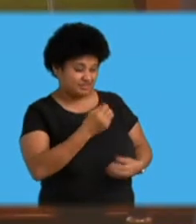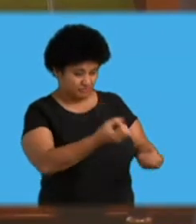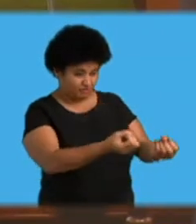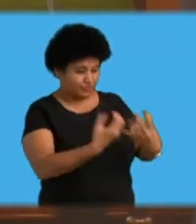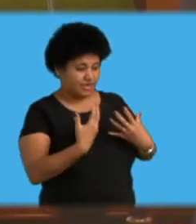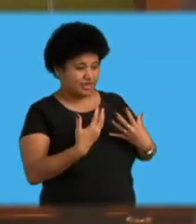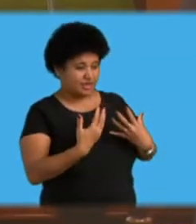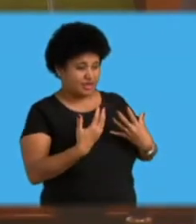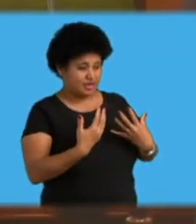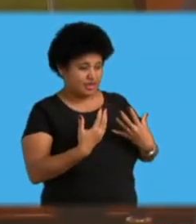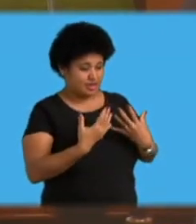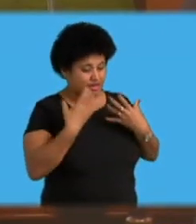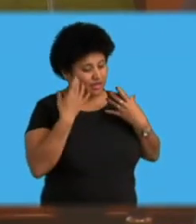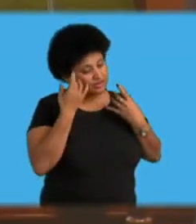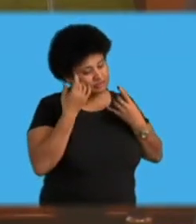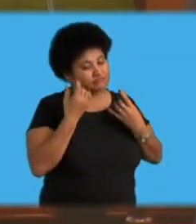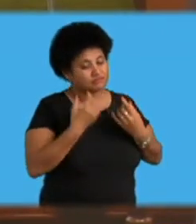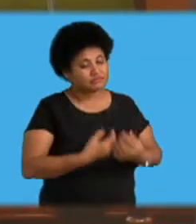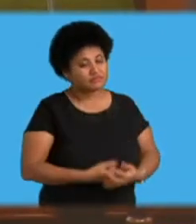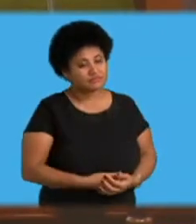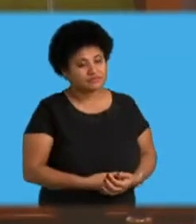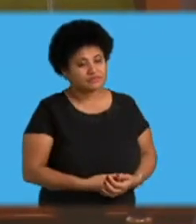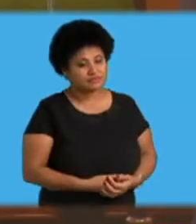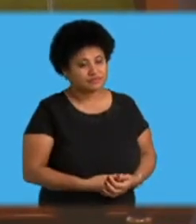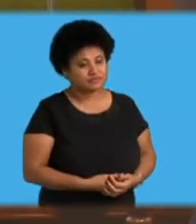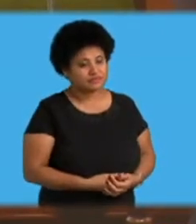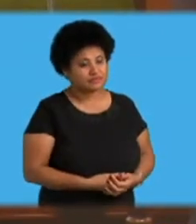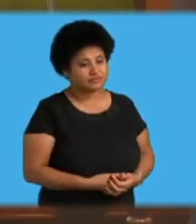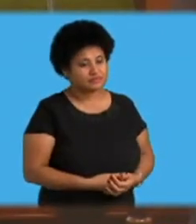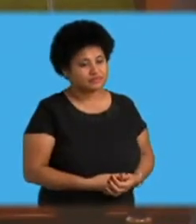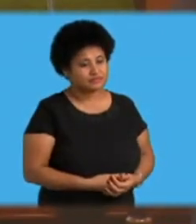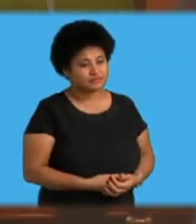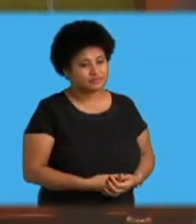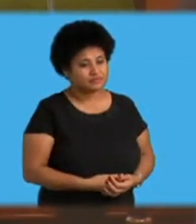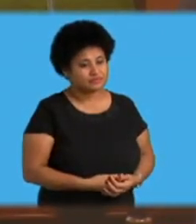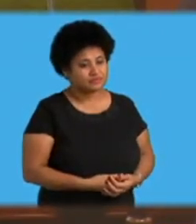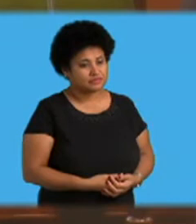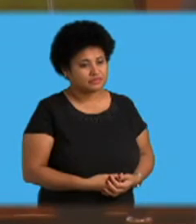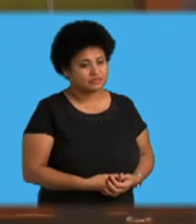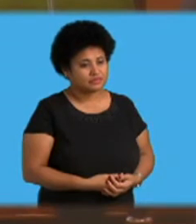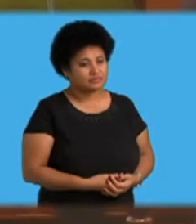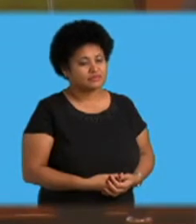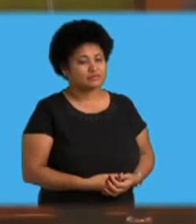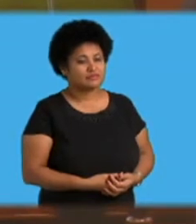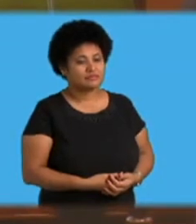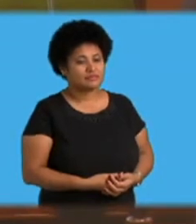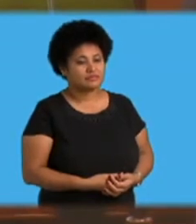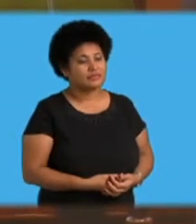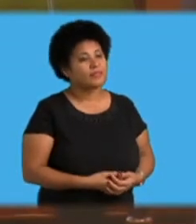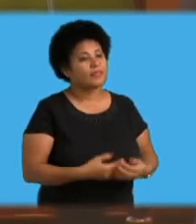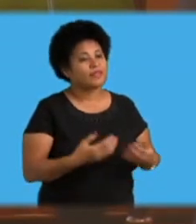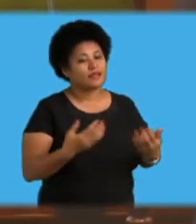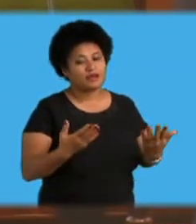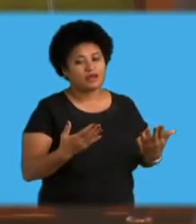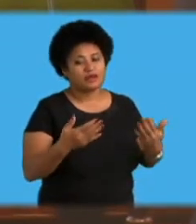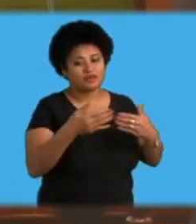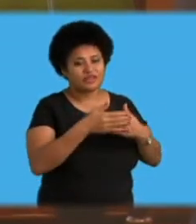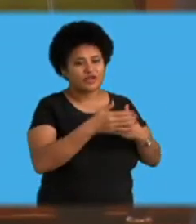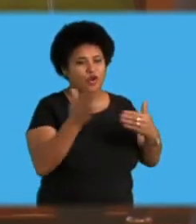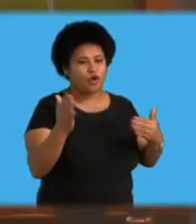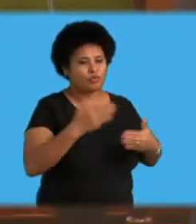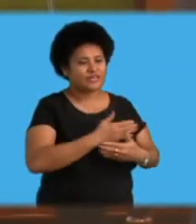provide details to this August house on the Museum Open Days organised